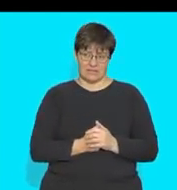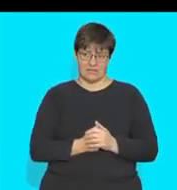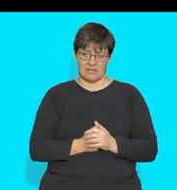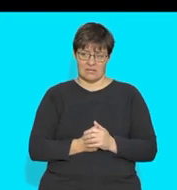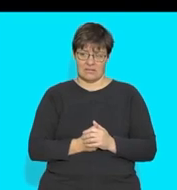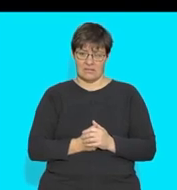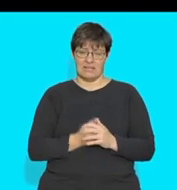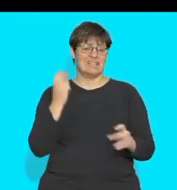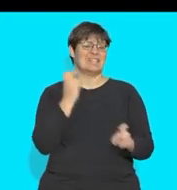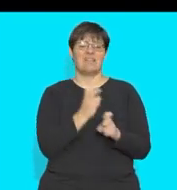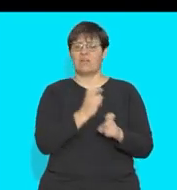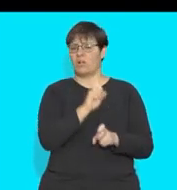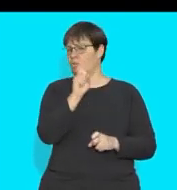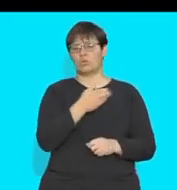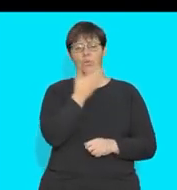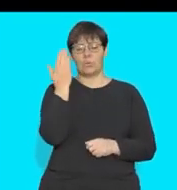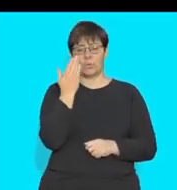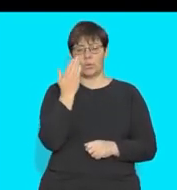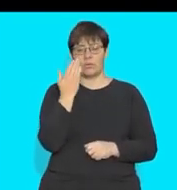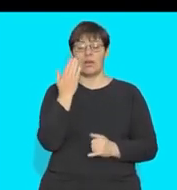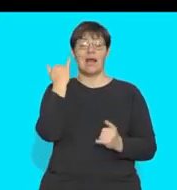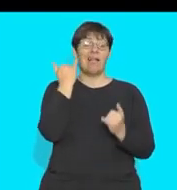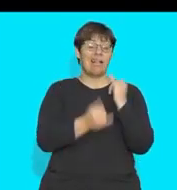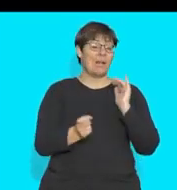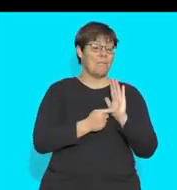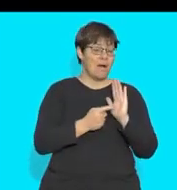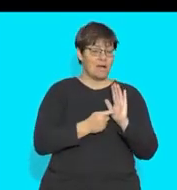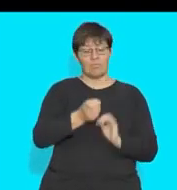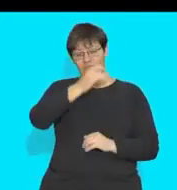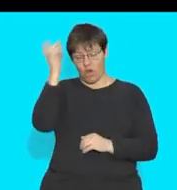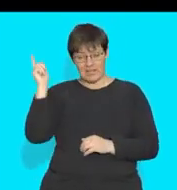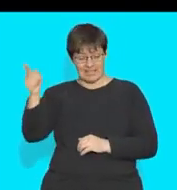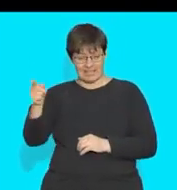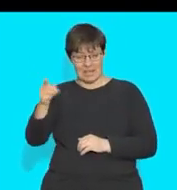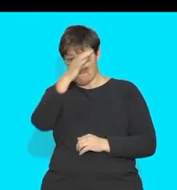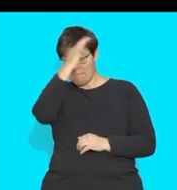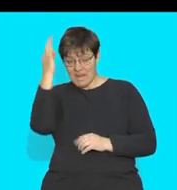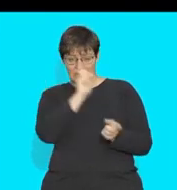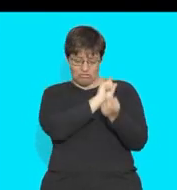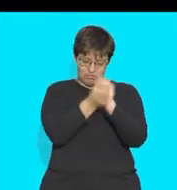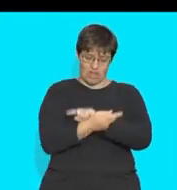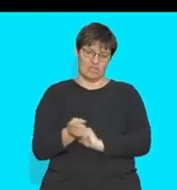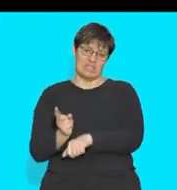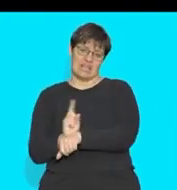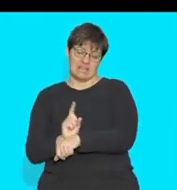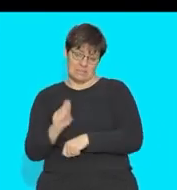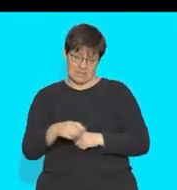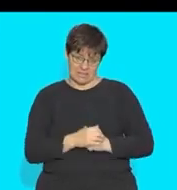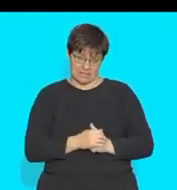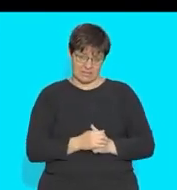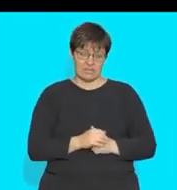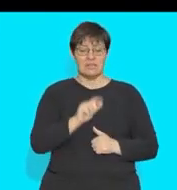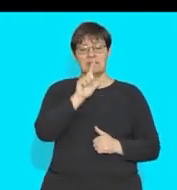It's not a difficult question, but where do we end up losing marks? That we forget that that needs to be in seconds. So this